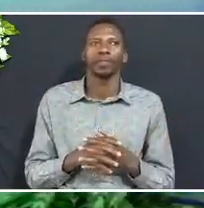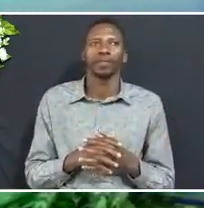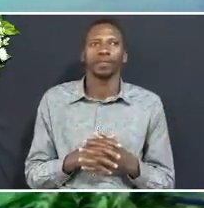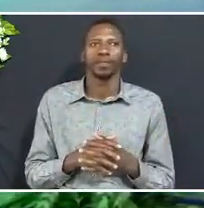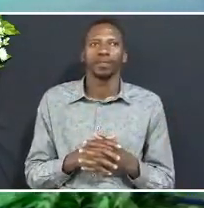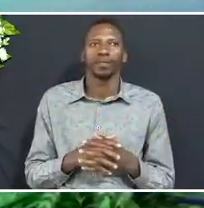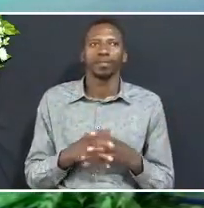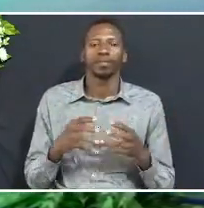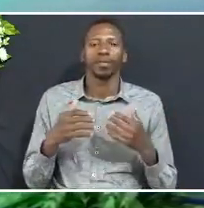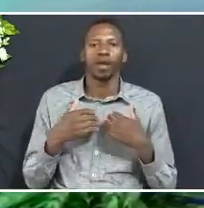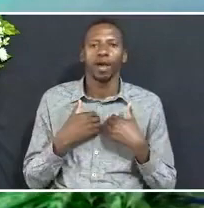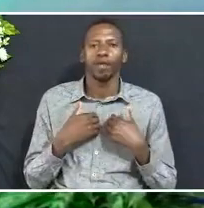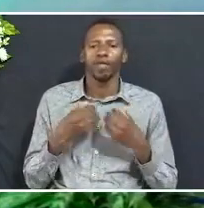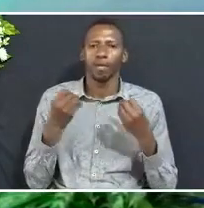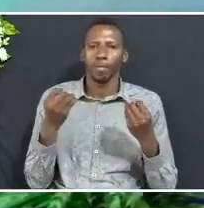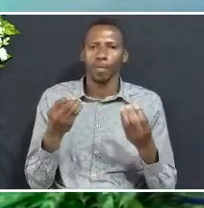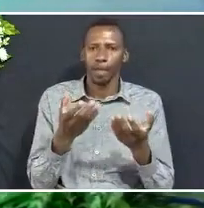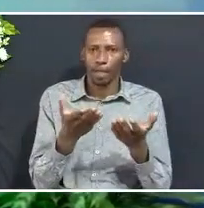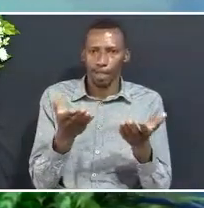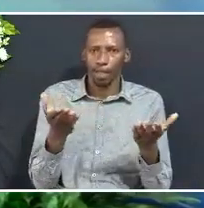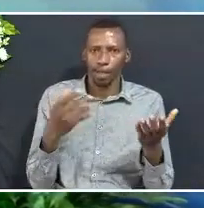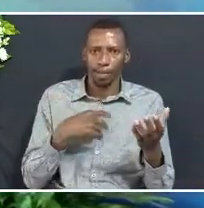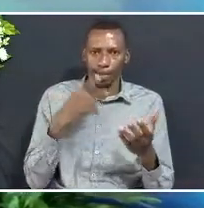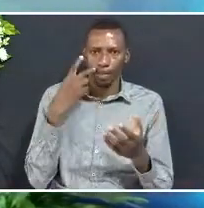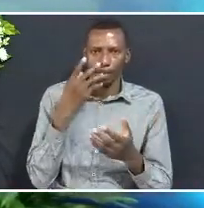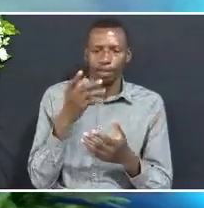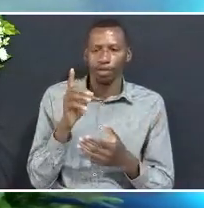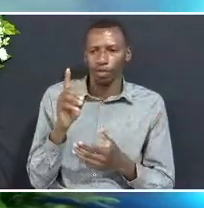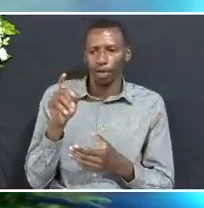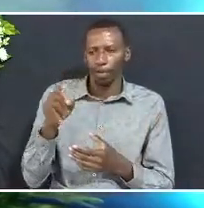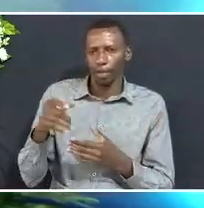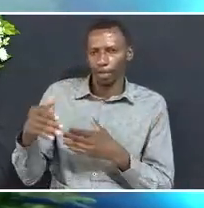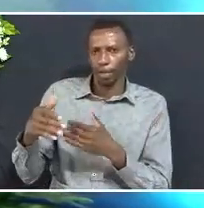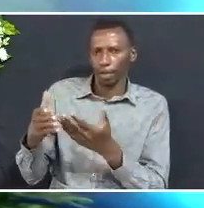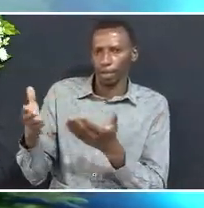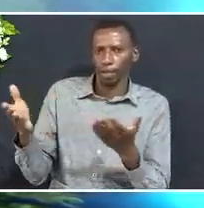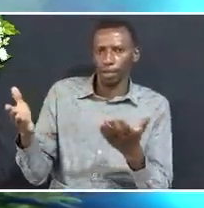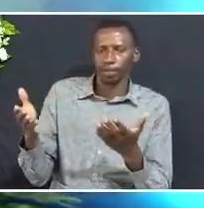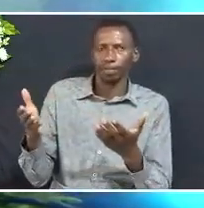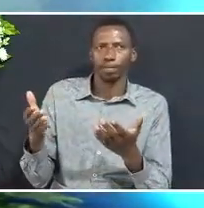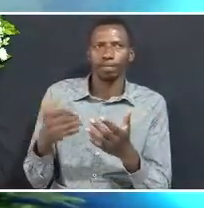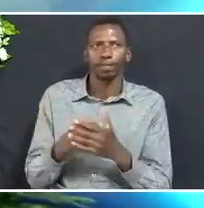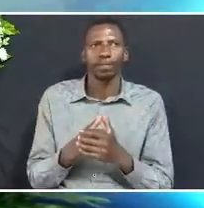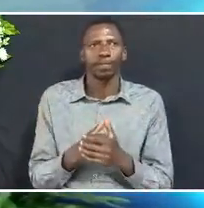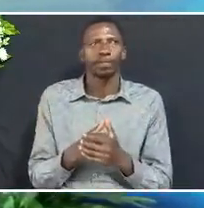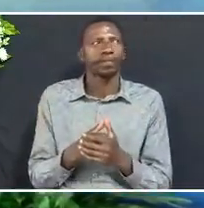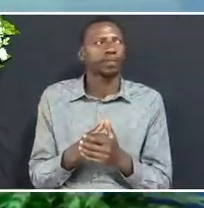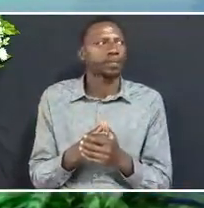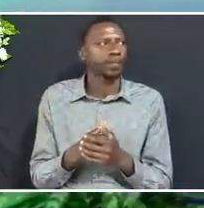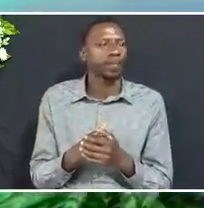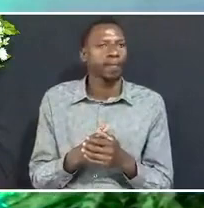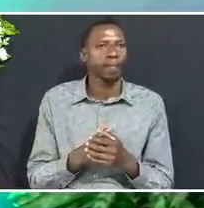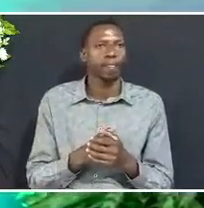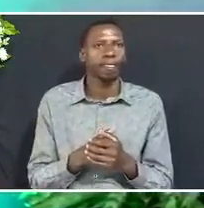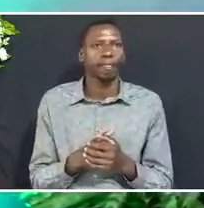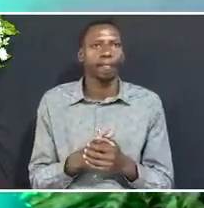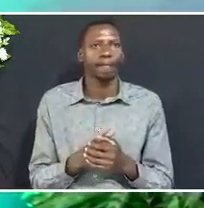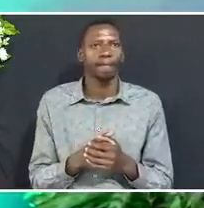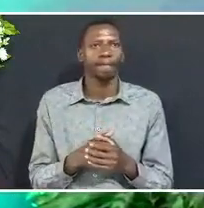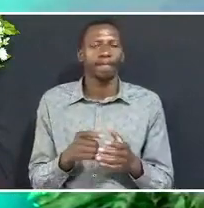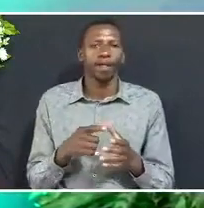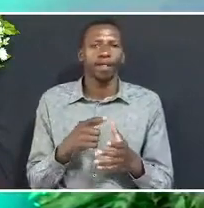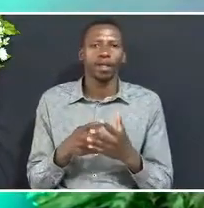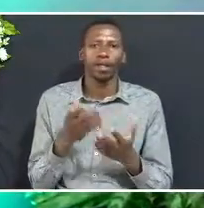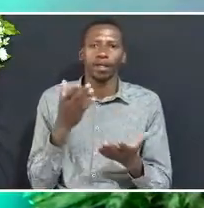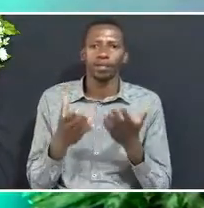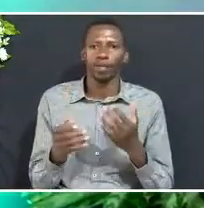There are several of them, I saw them, and one should be around there, up there. Someone should seal the microphone there, and maybe